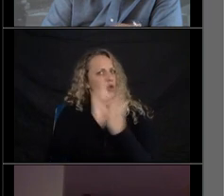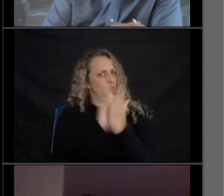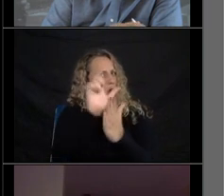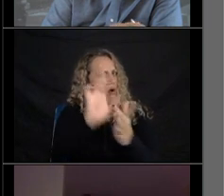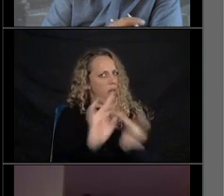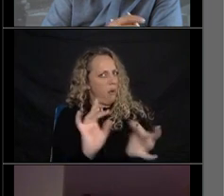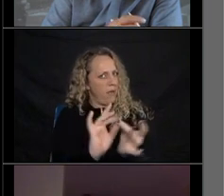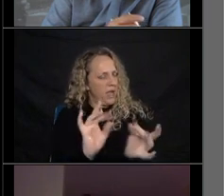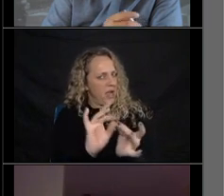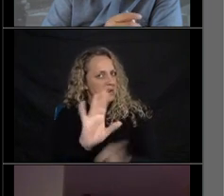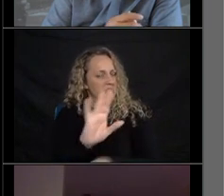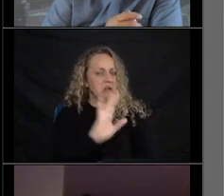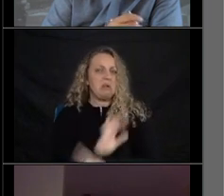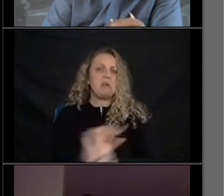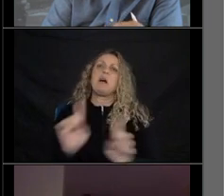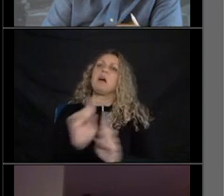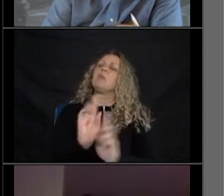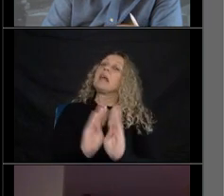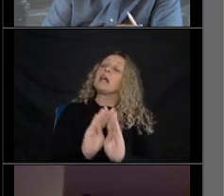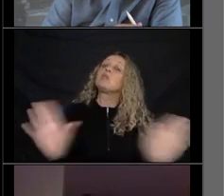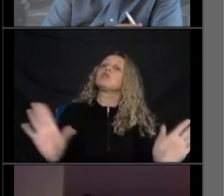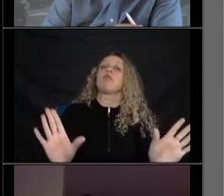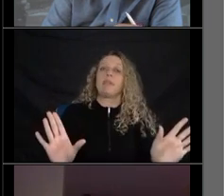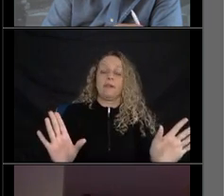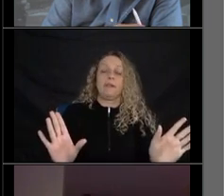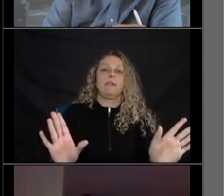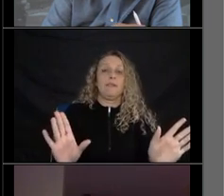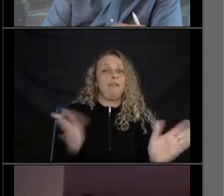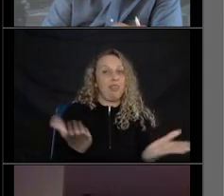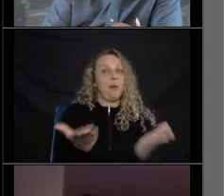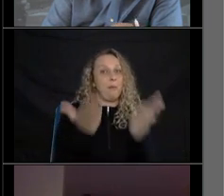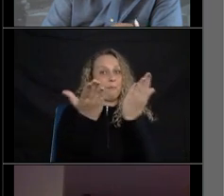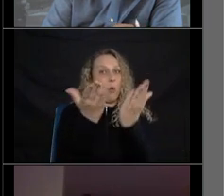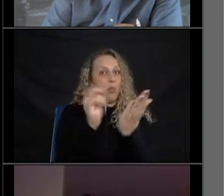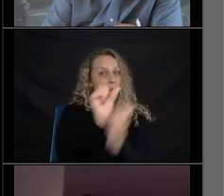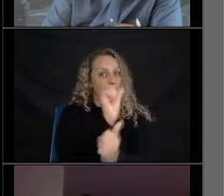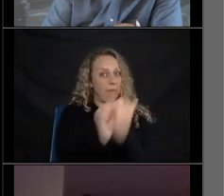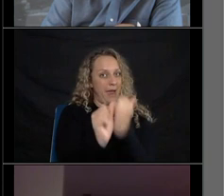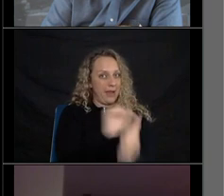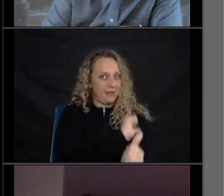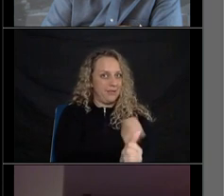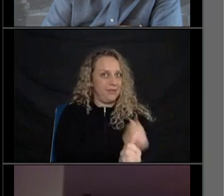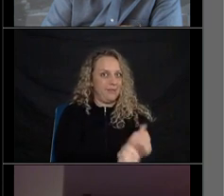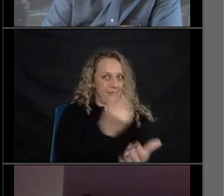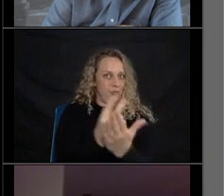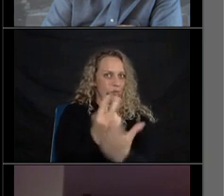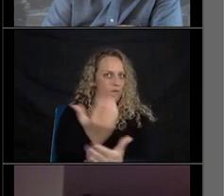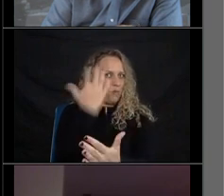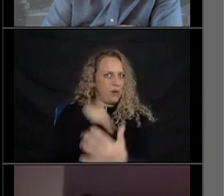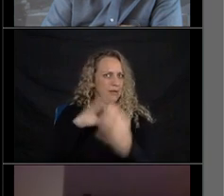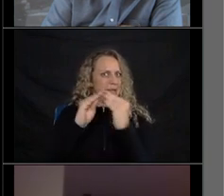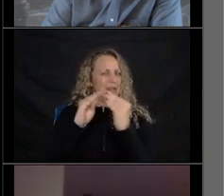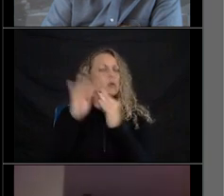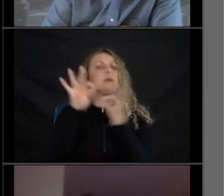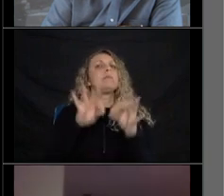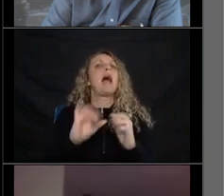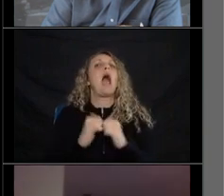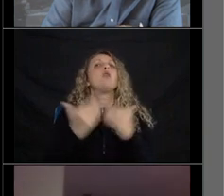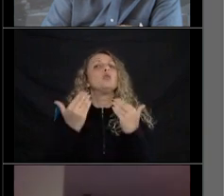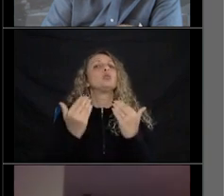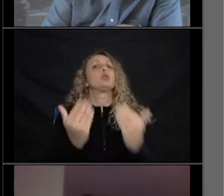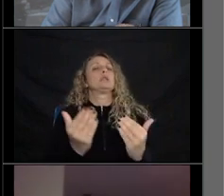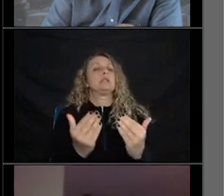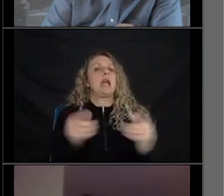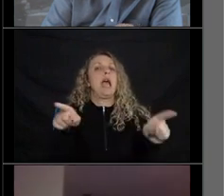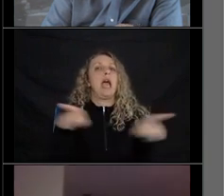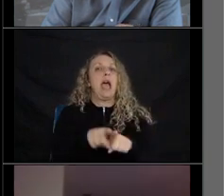but to be crystal clear, the motion that was passed at a previous meeting was to explain how to proceed